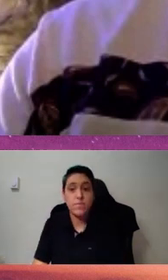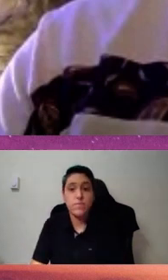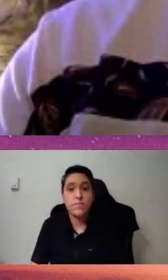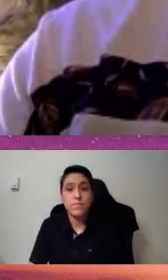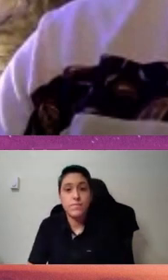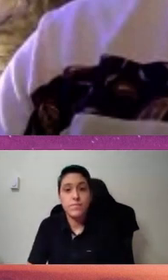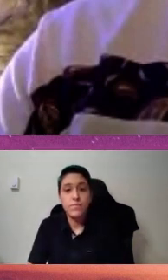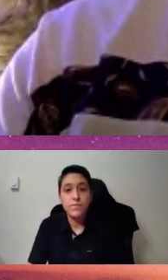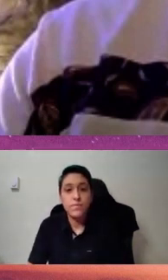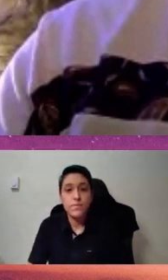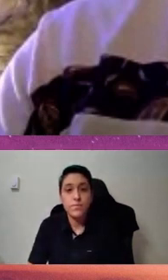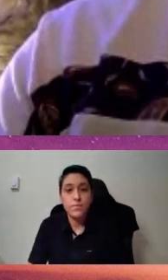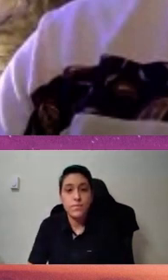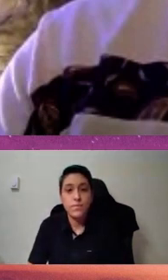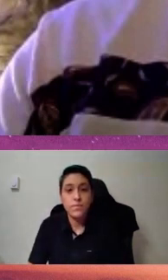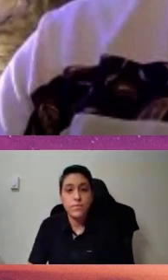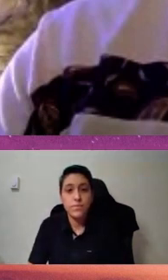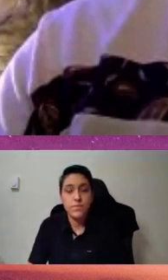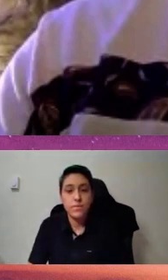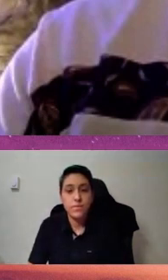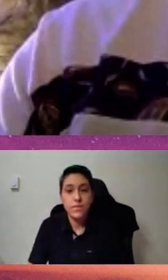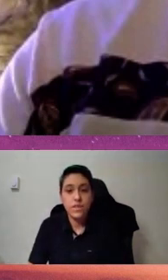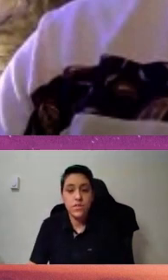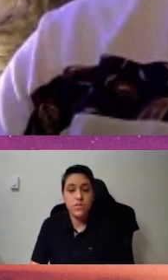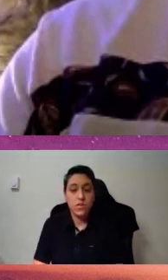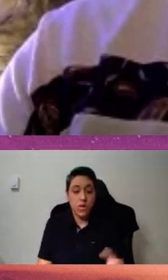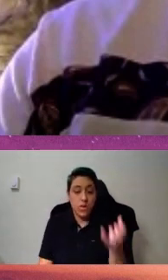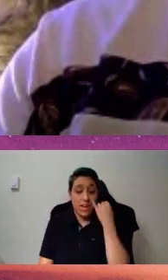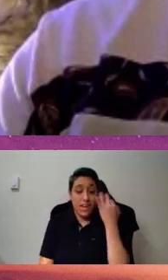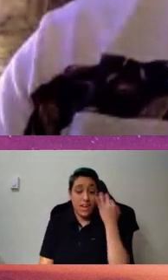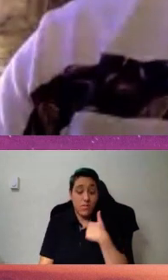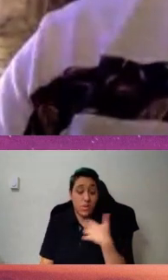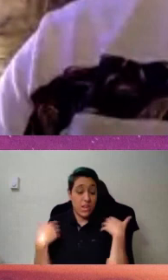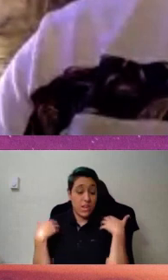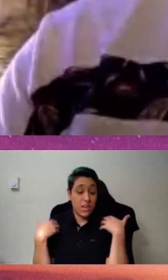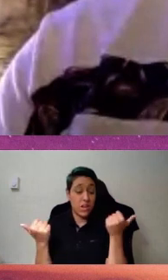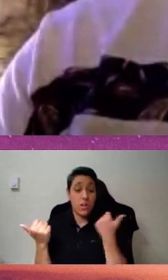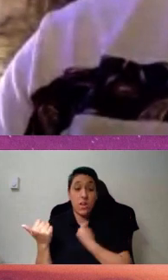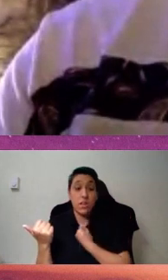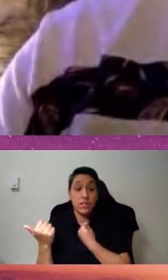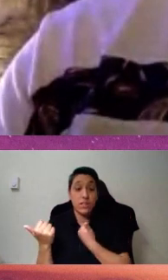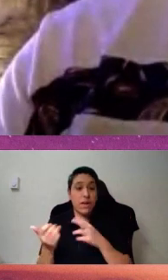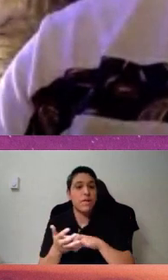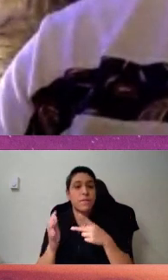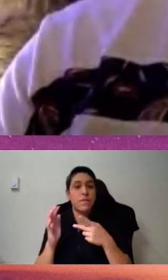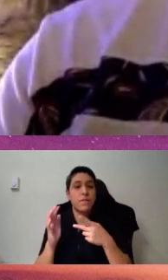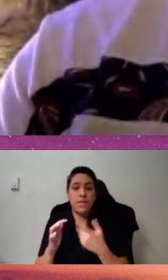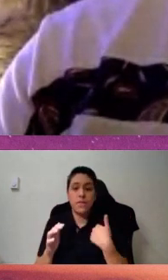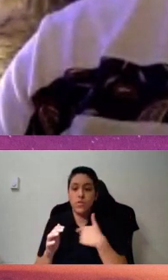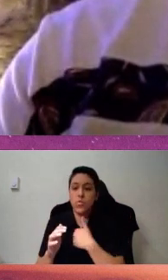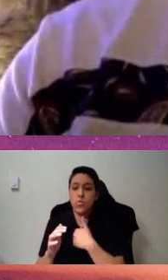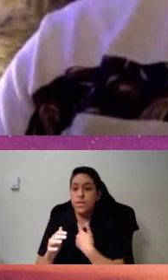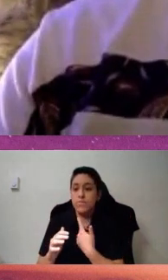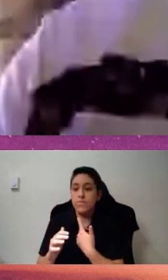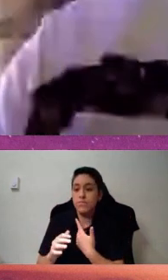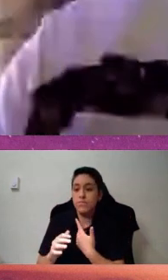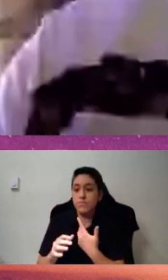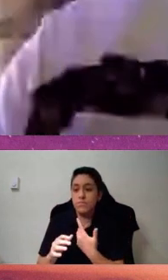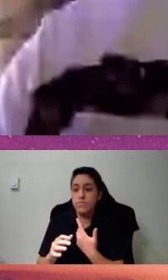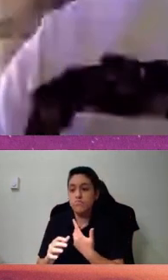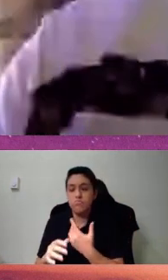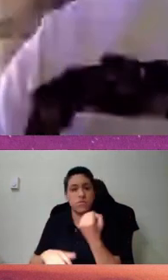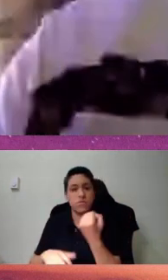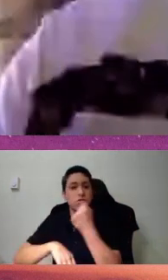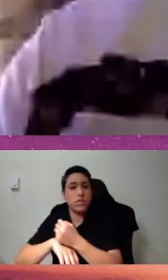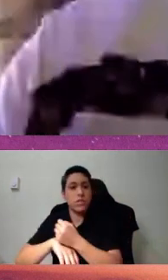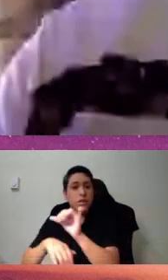actually undoing systemic oppression. It's actually undoing systemic violence within ourselves. These things are very,